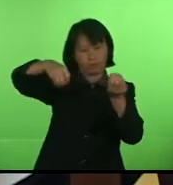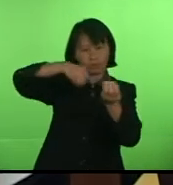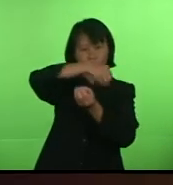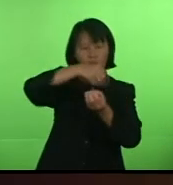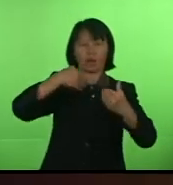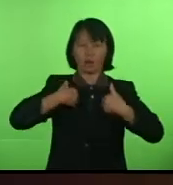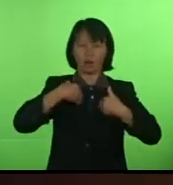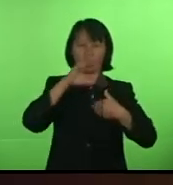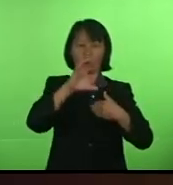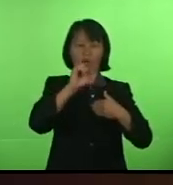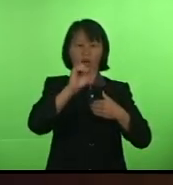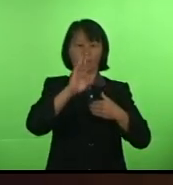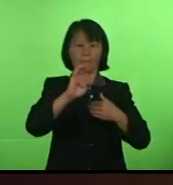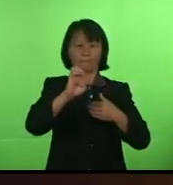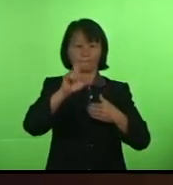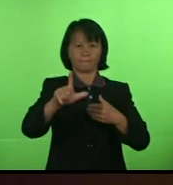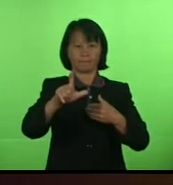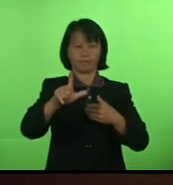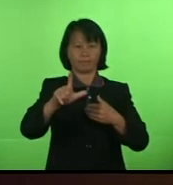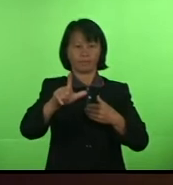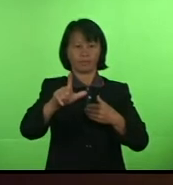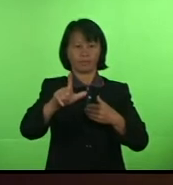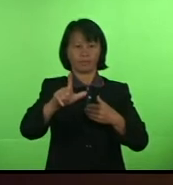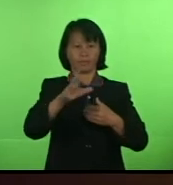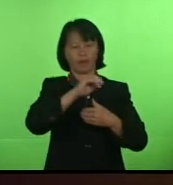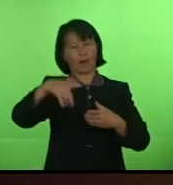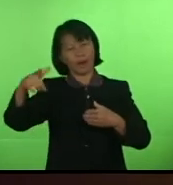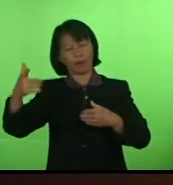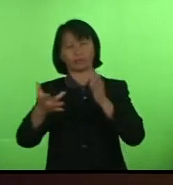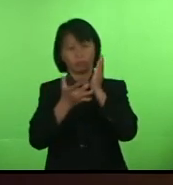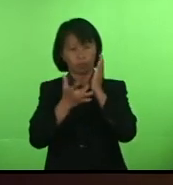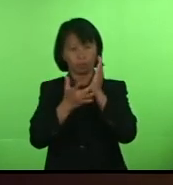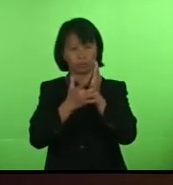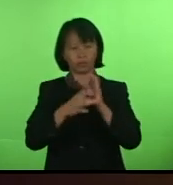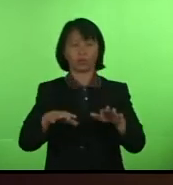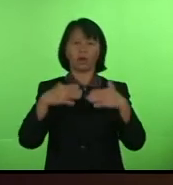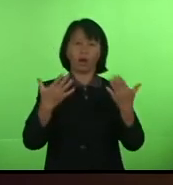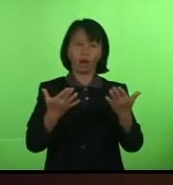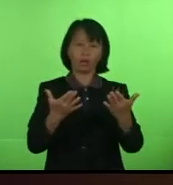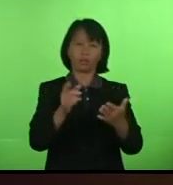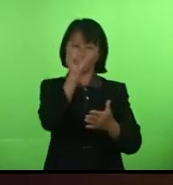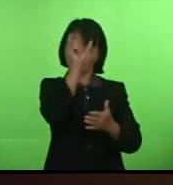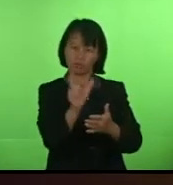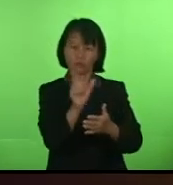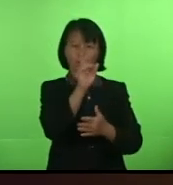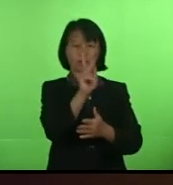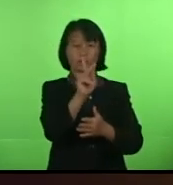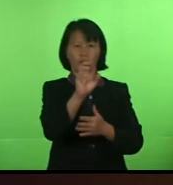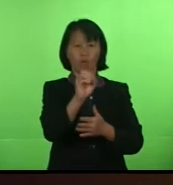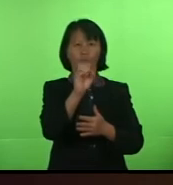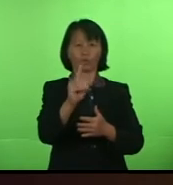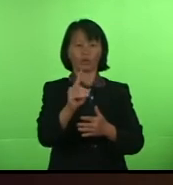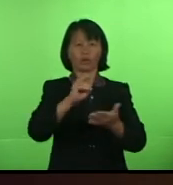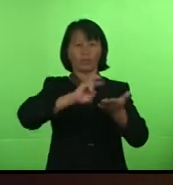technology. Now, what about the code? The code here means the language you write in. If